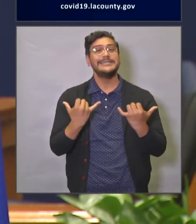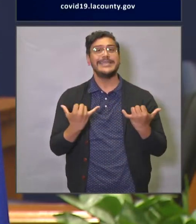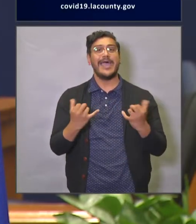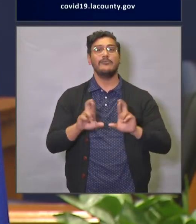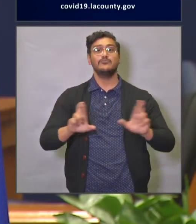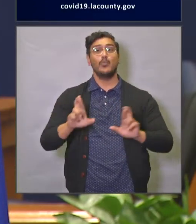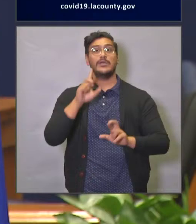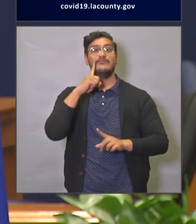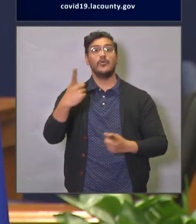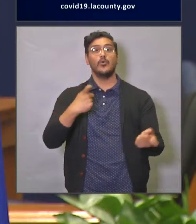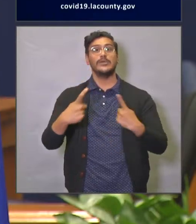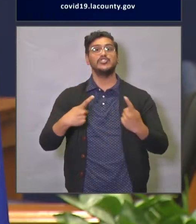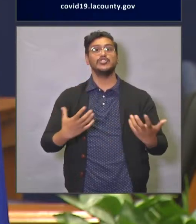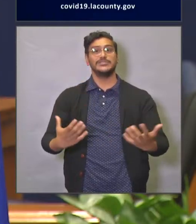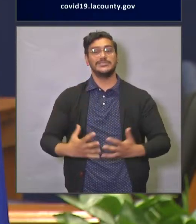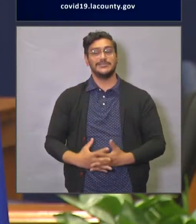questions.